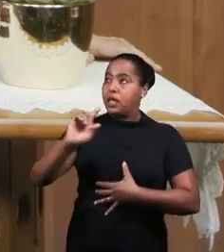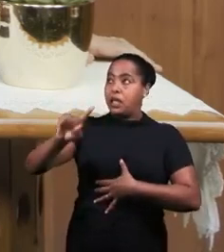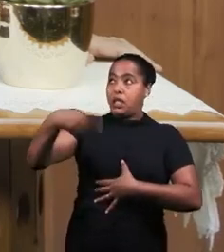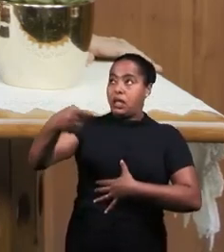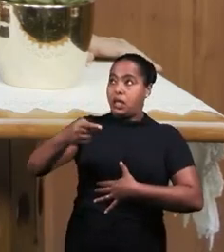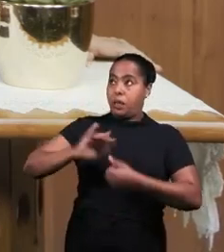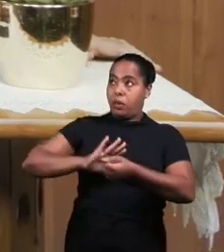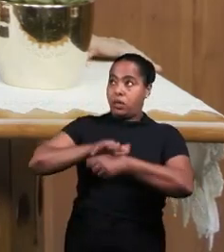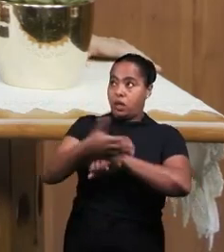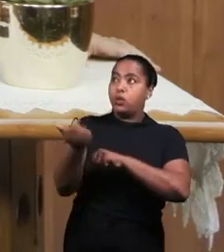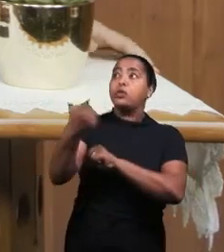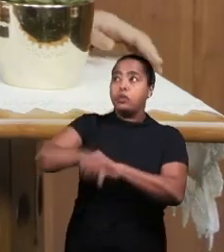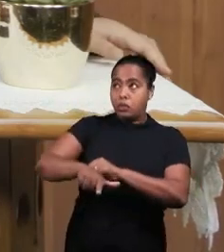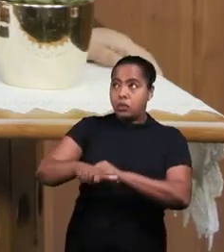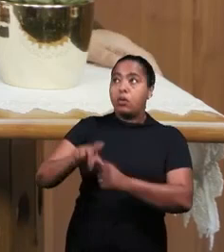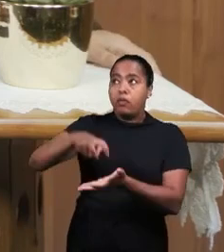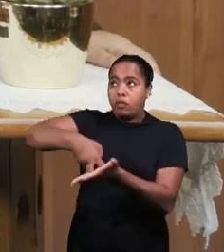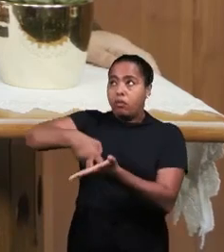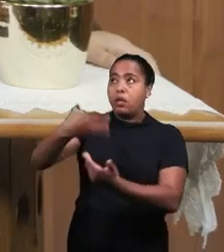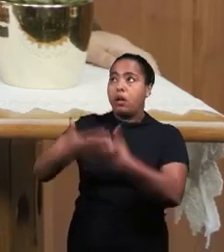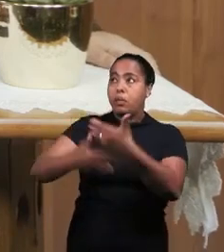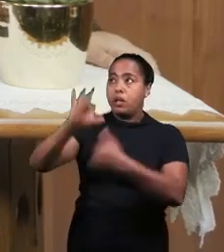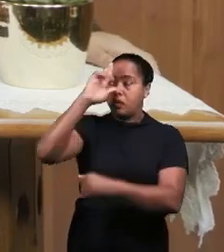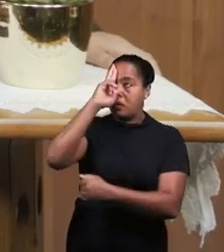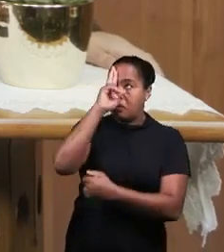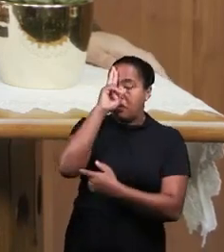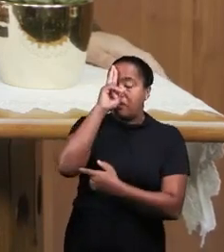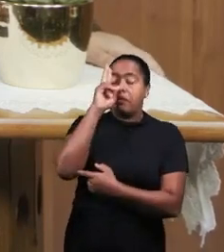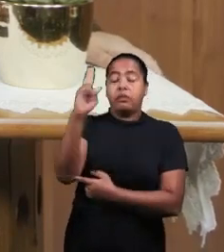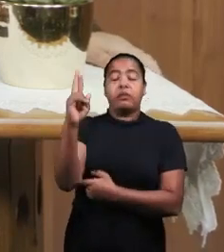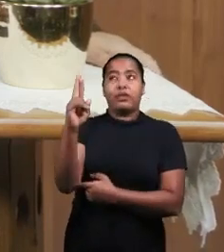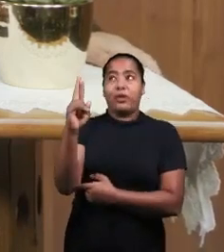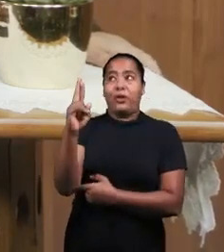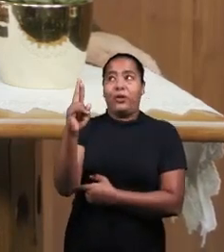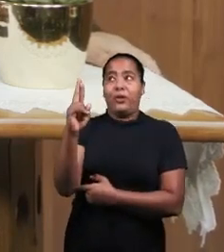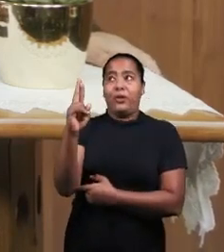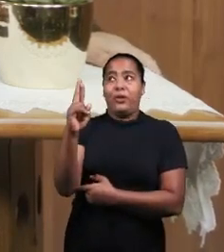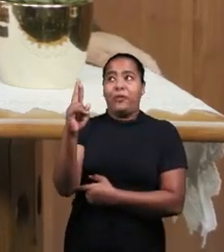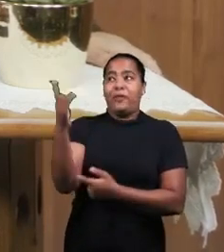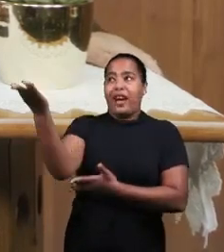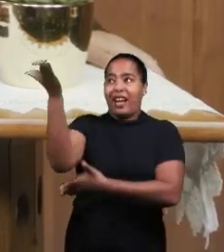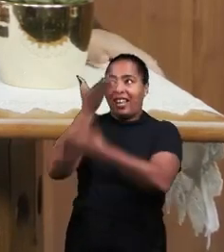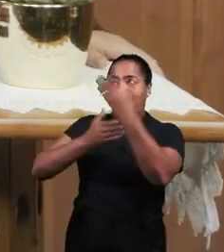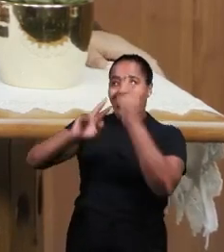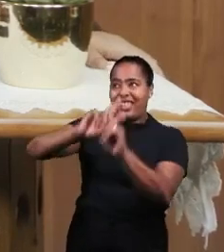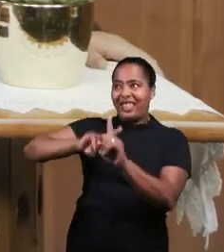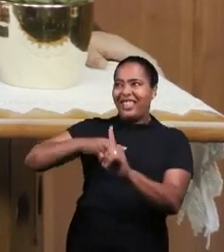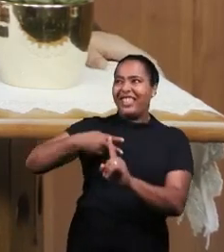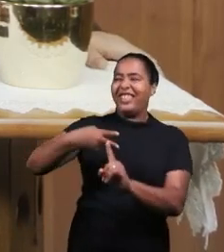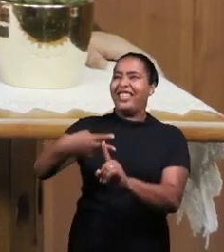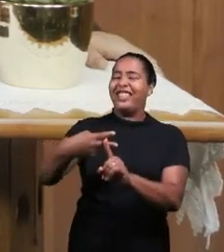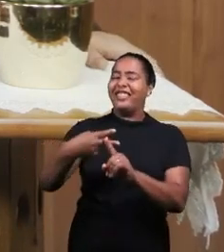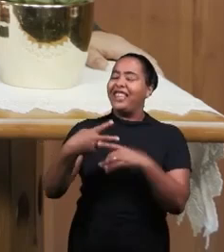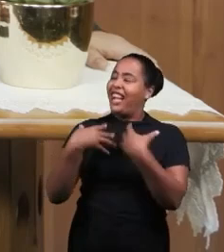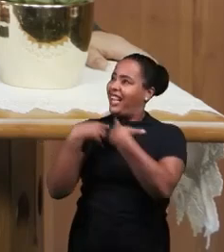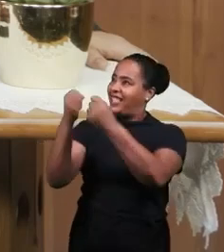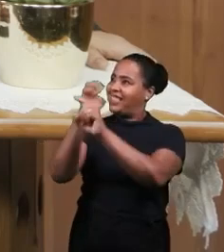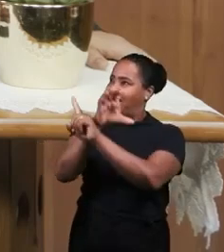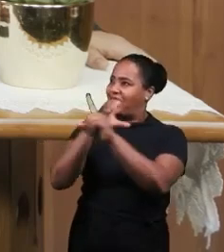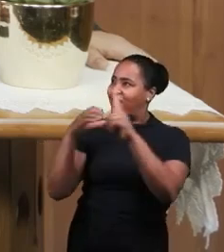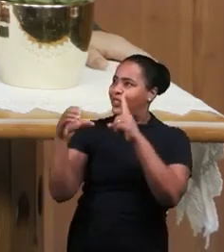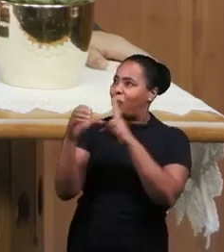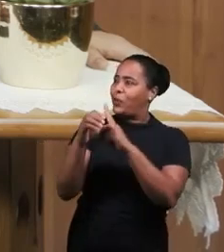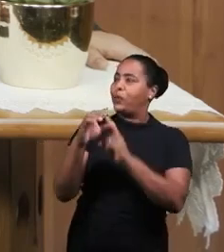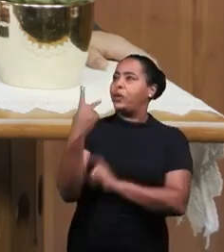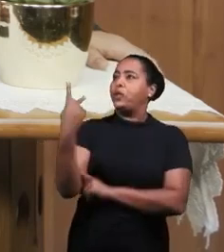blessing and having experience with you, and that tonight we can return to be here at your feet again to receive your portion. And we ask that you receive on your